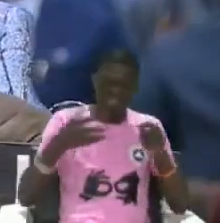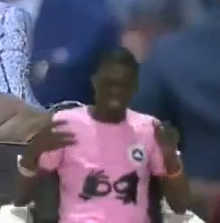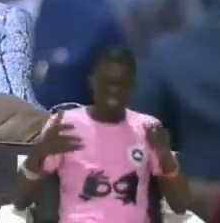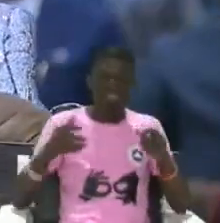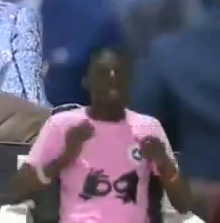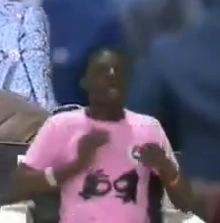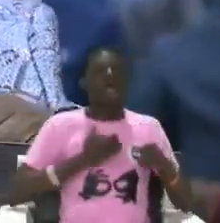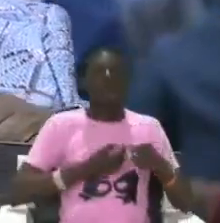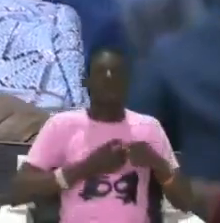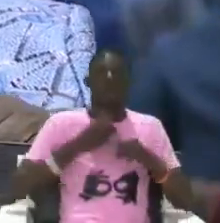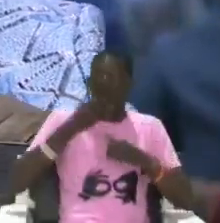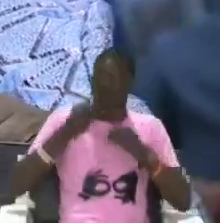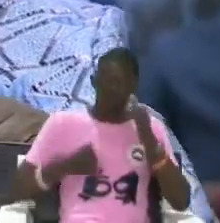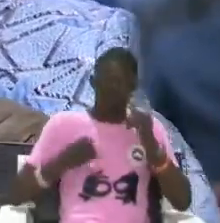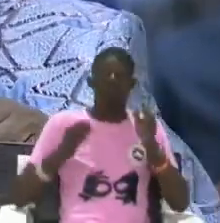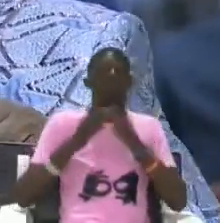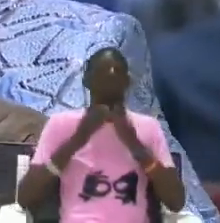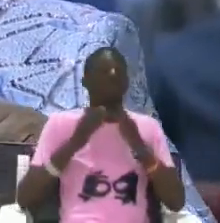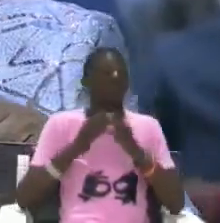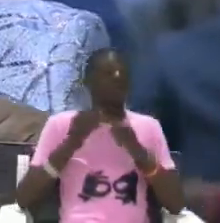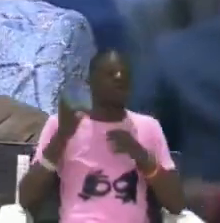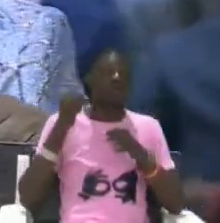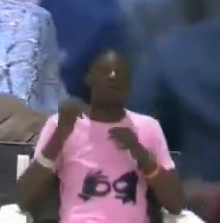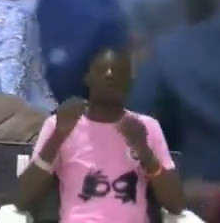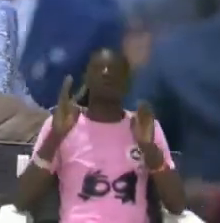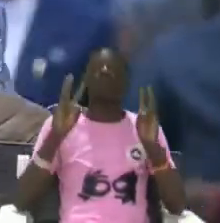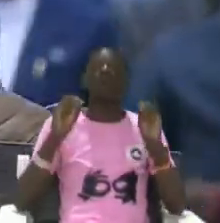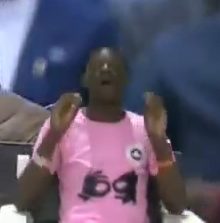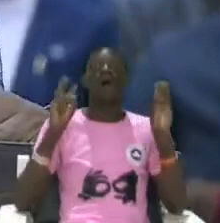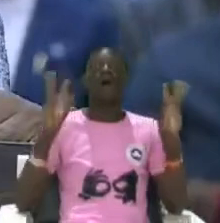just concluded convention was a wow.